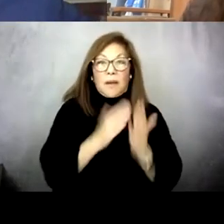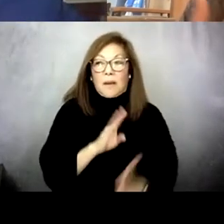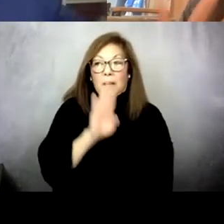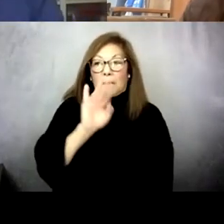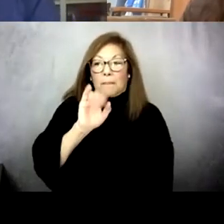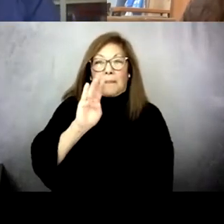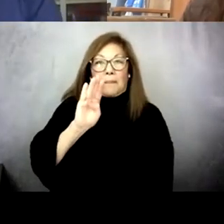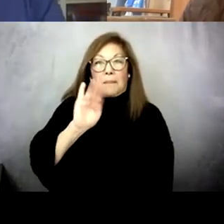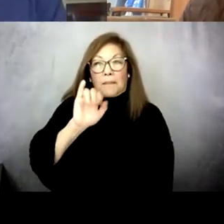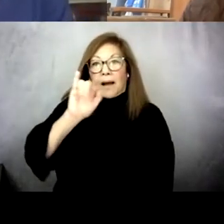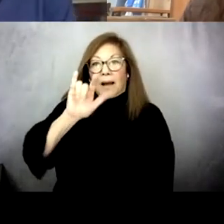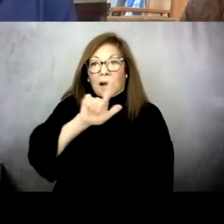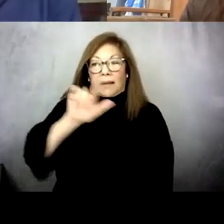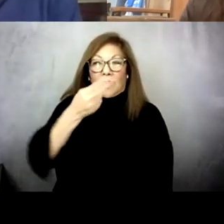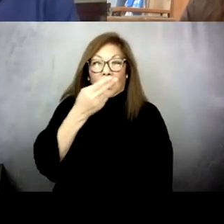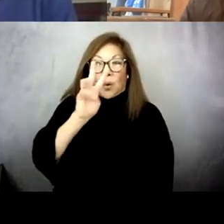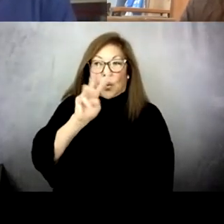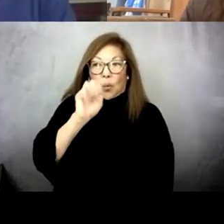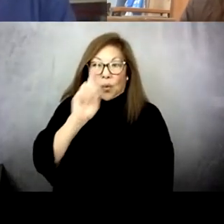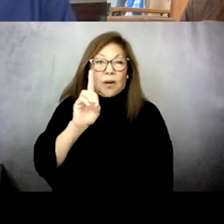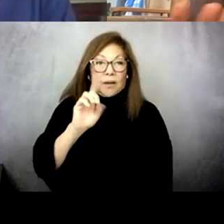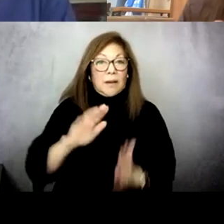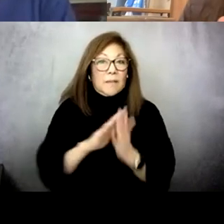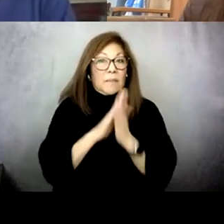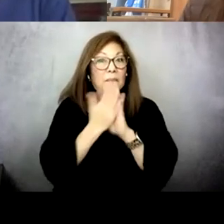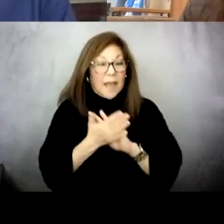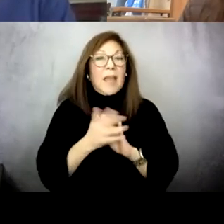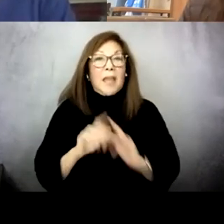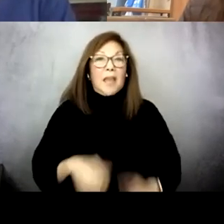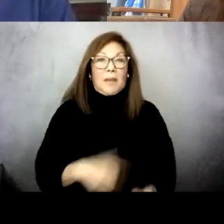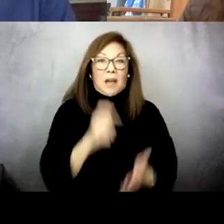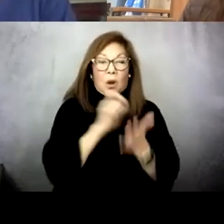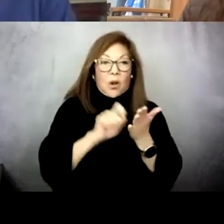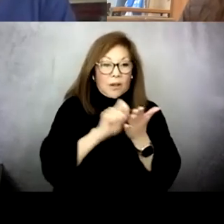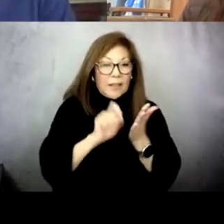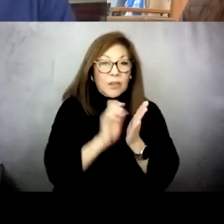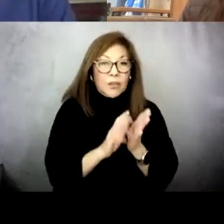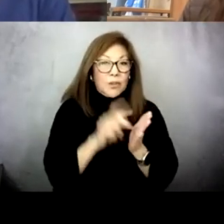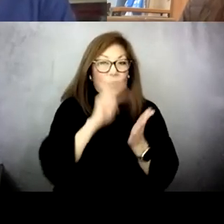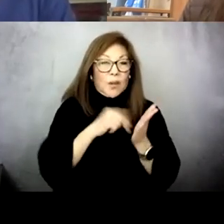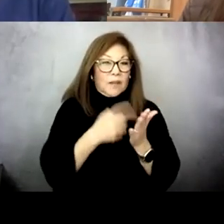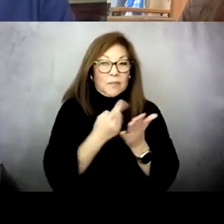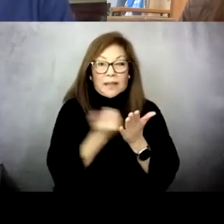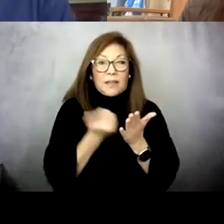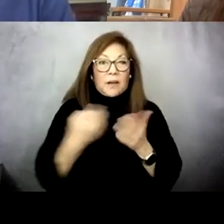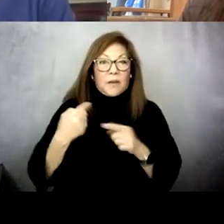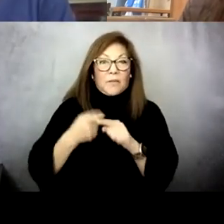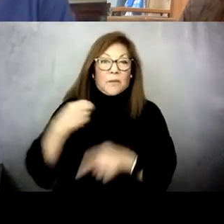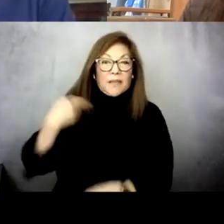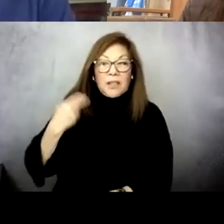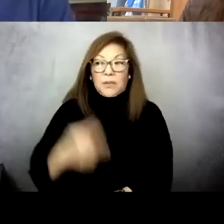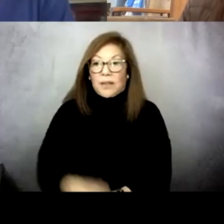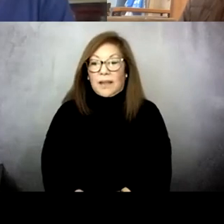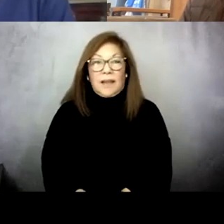be and learning how our literature has just been excised from history. You know, the other day, I read a tweet that said